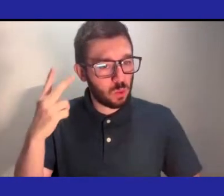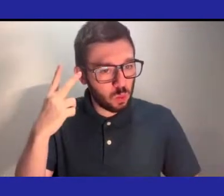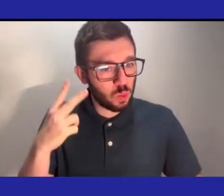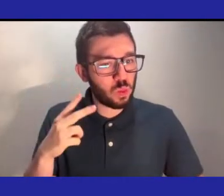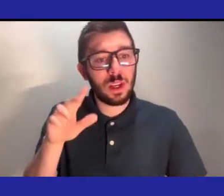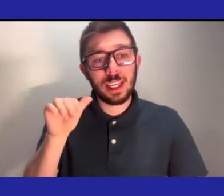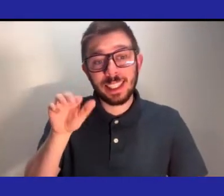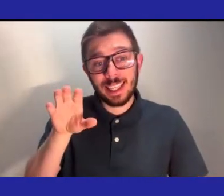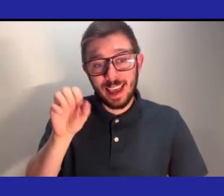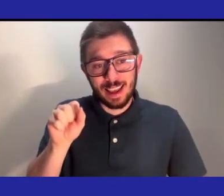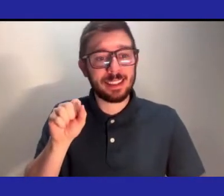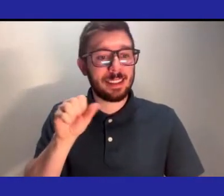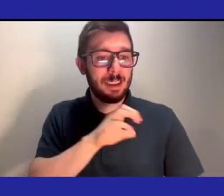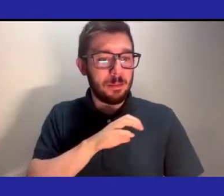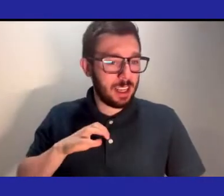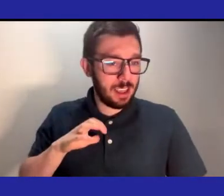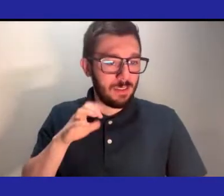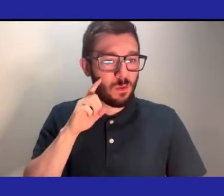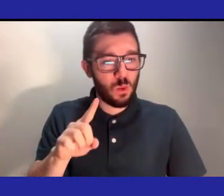Trauma.